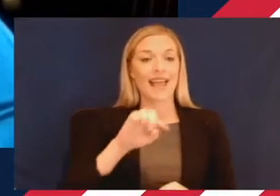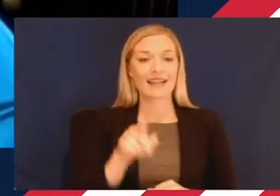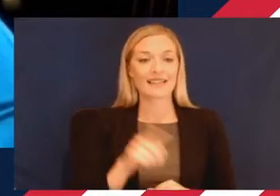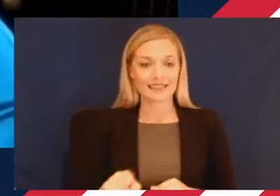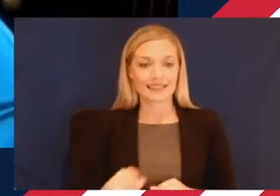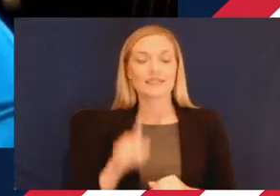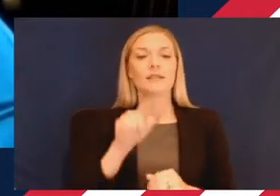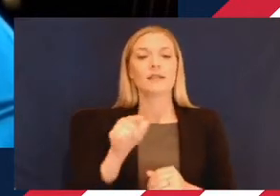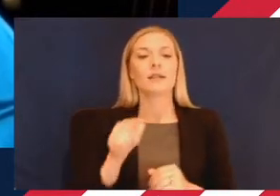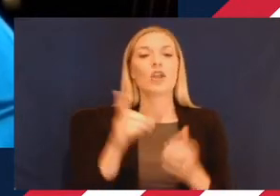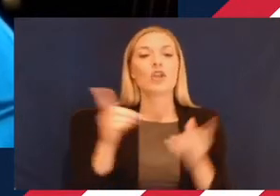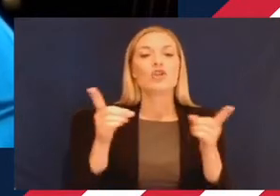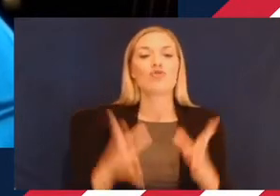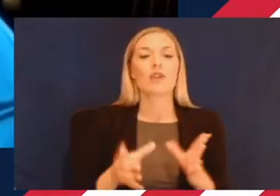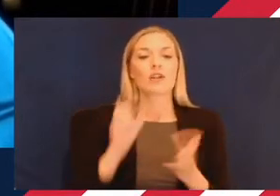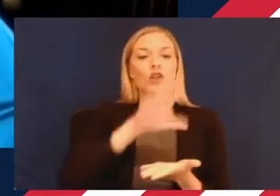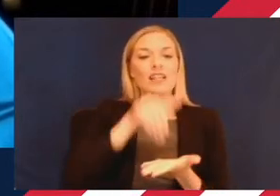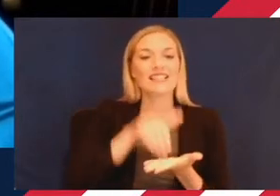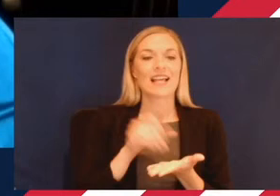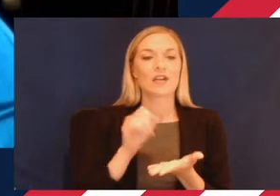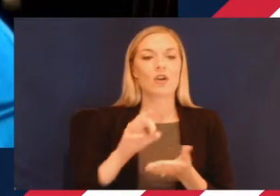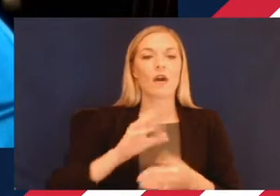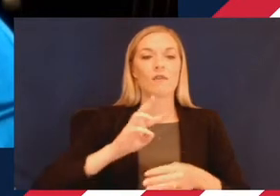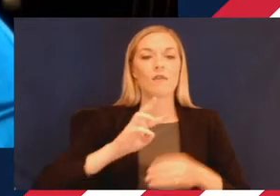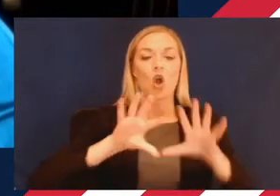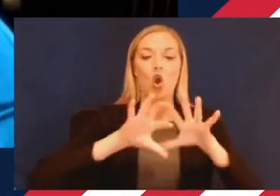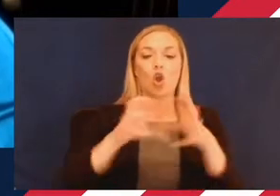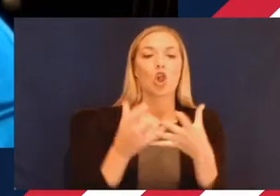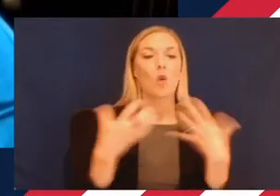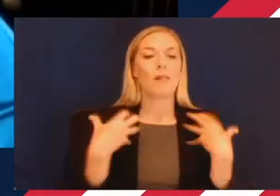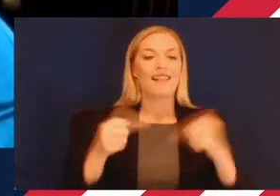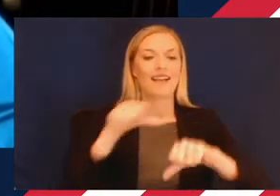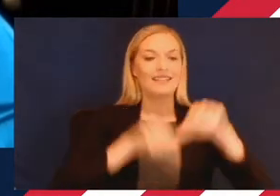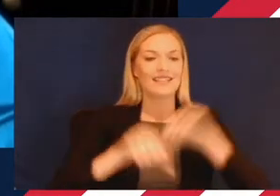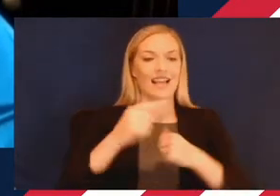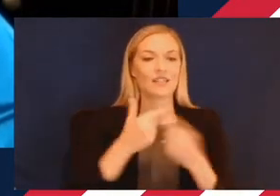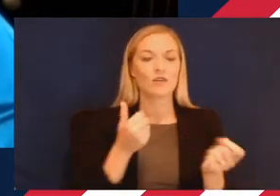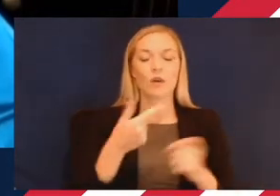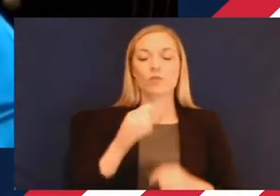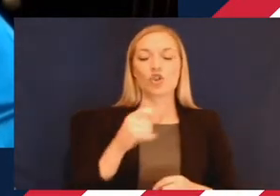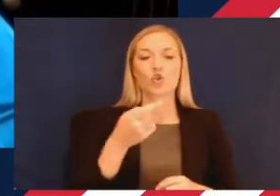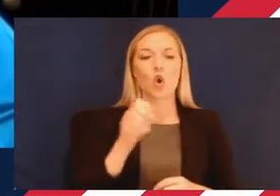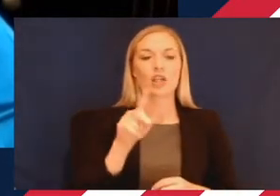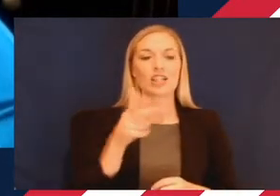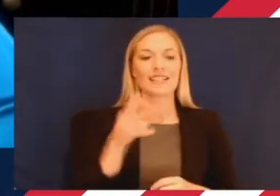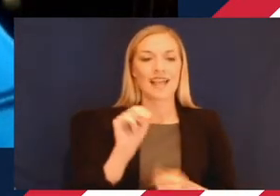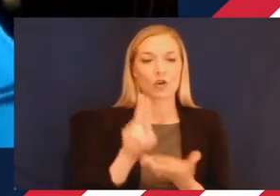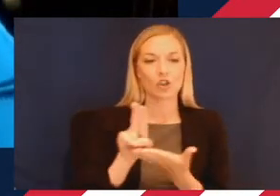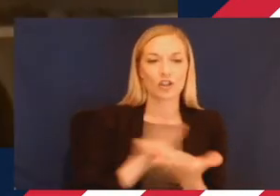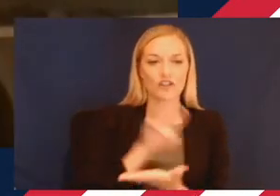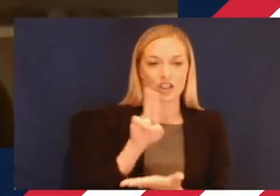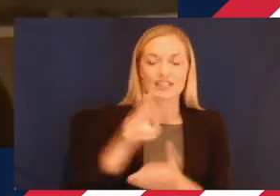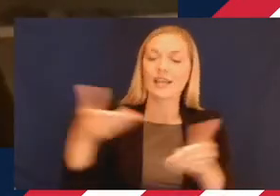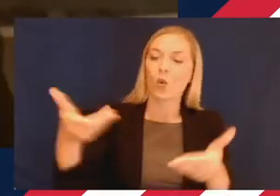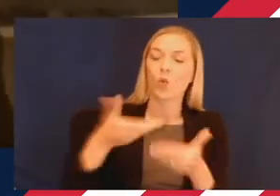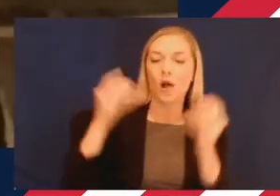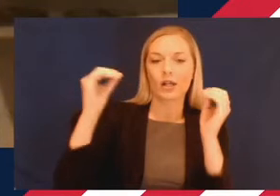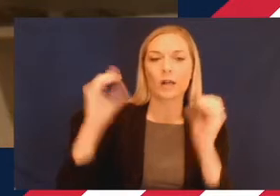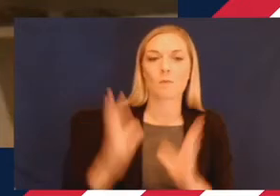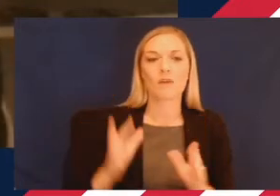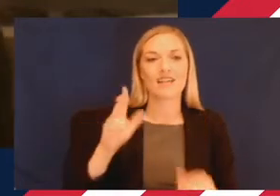and Security at Georgetown University. Welcome, Professor Katz.